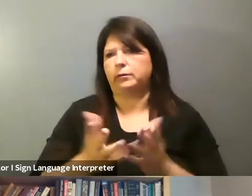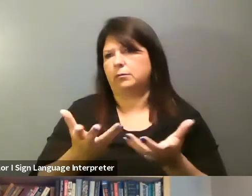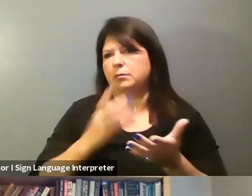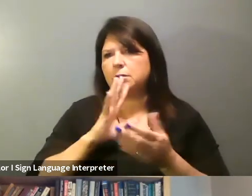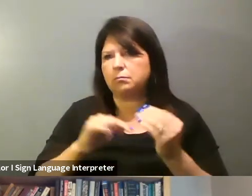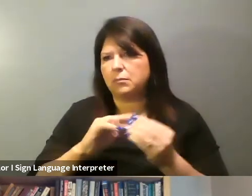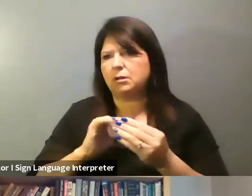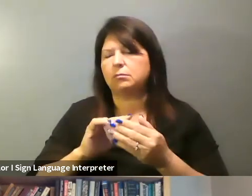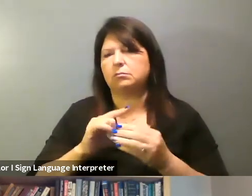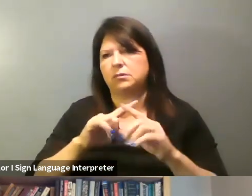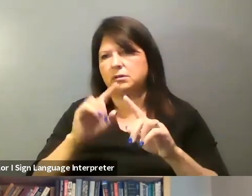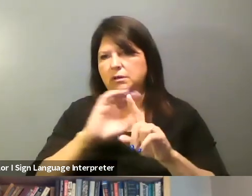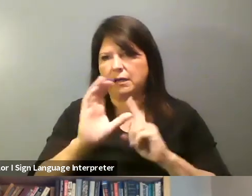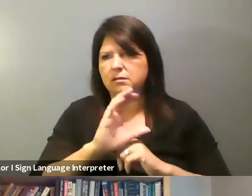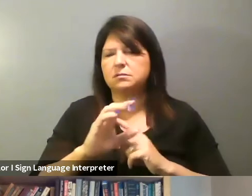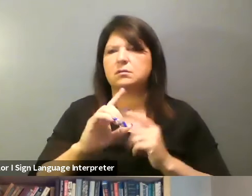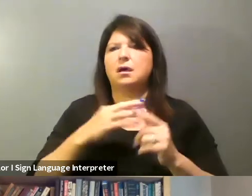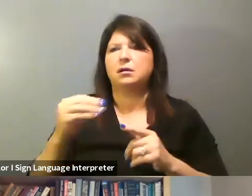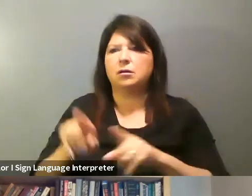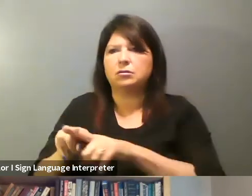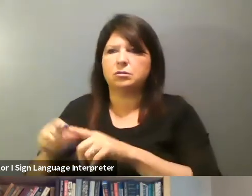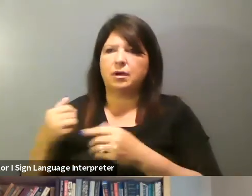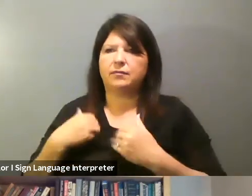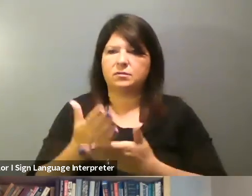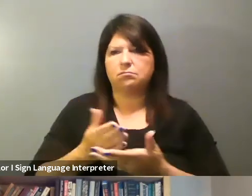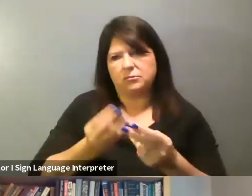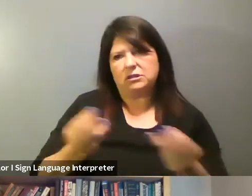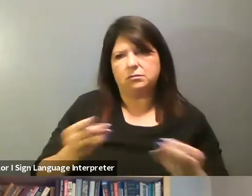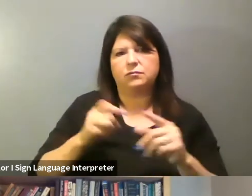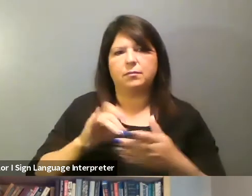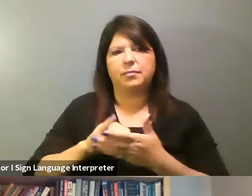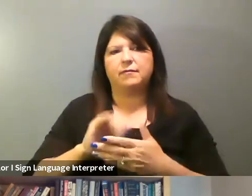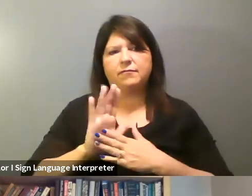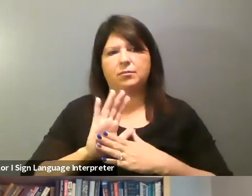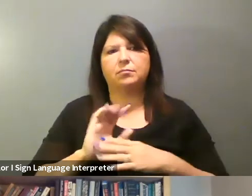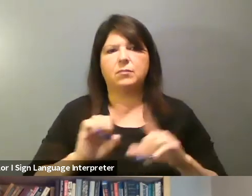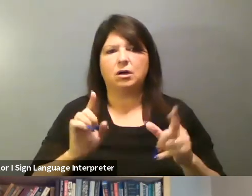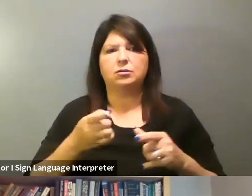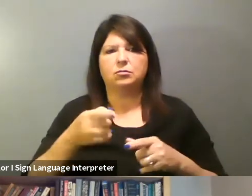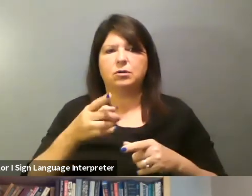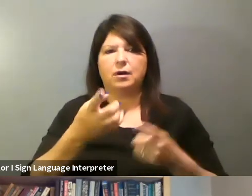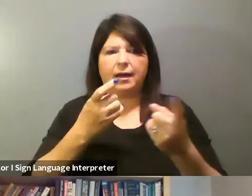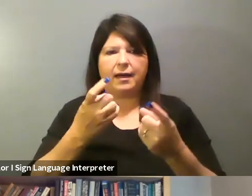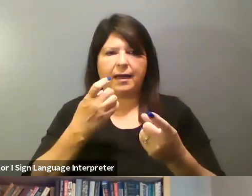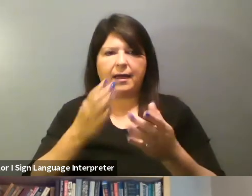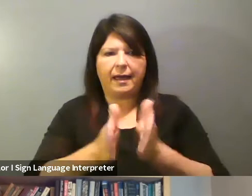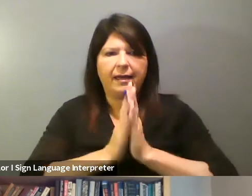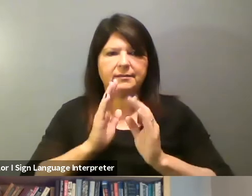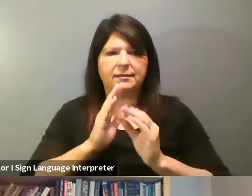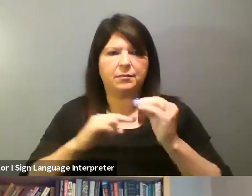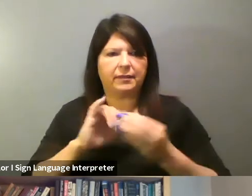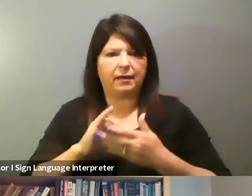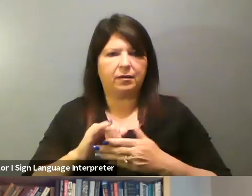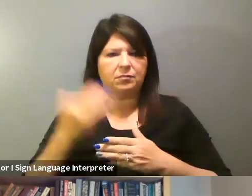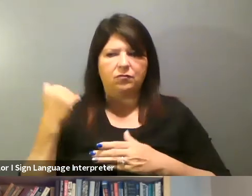have material from the documentary. So it's kind of what you were asking earlier, when it's like, how do you let go of a film